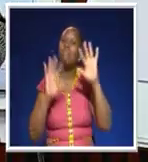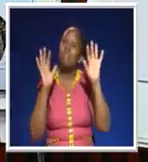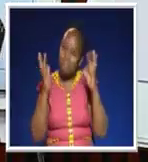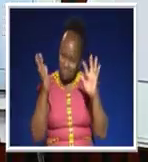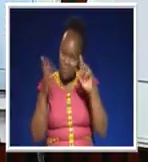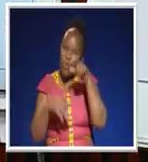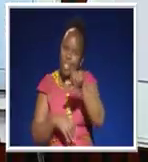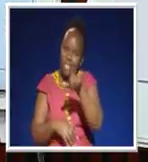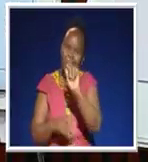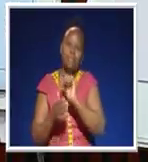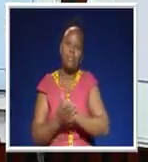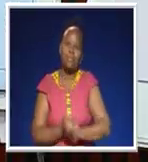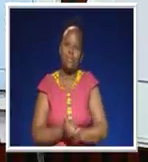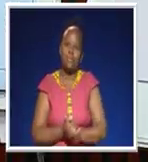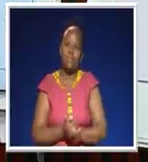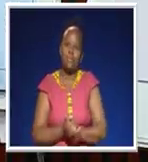right.